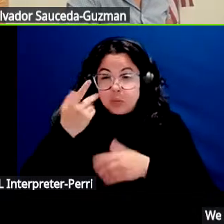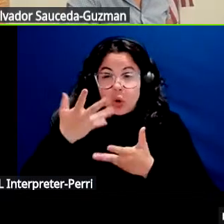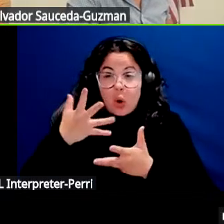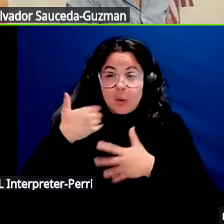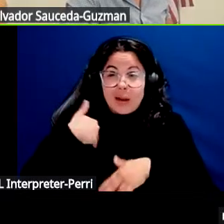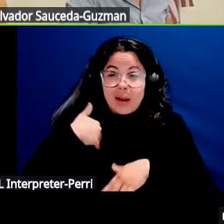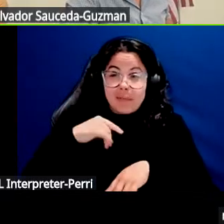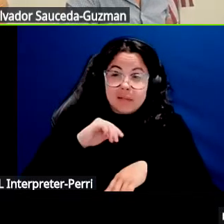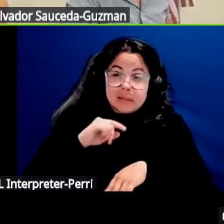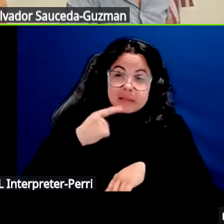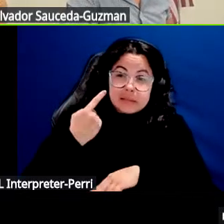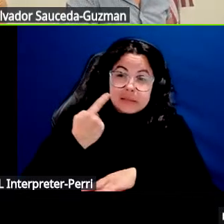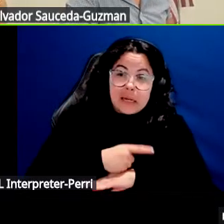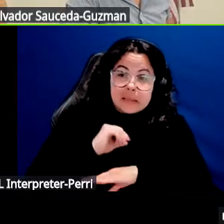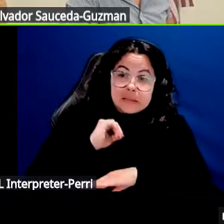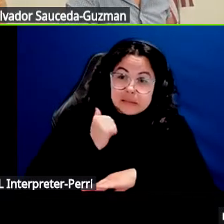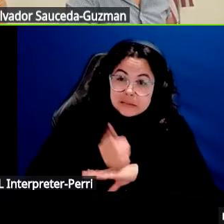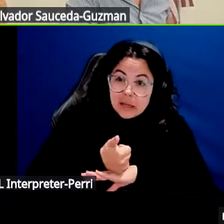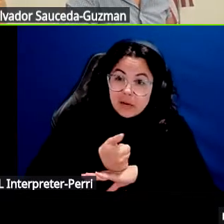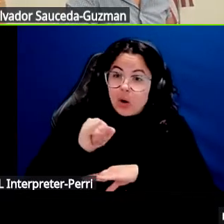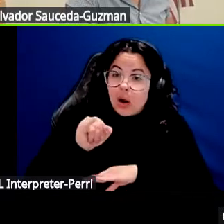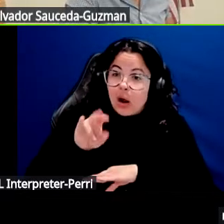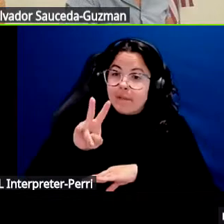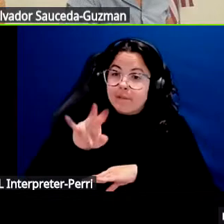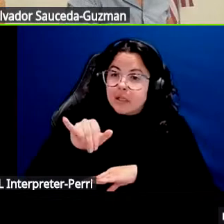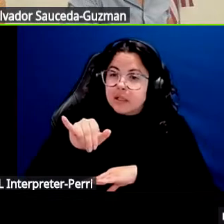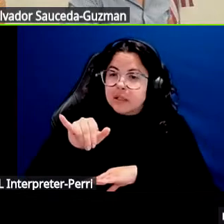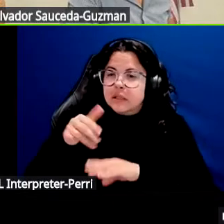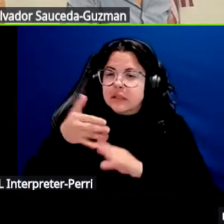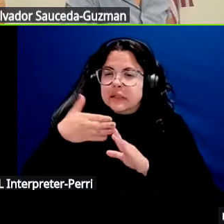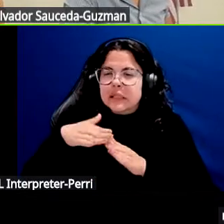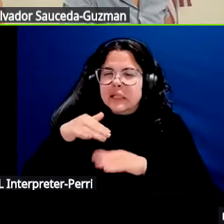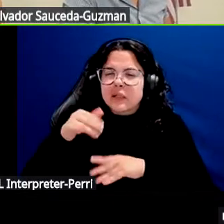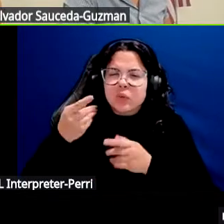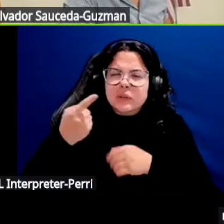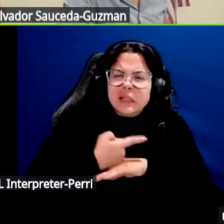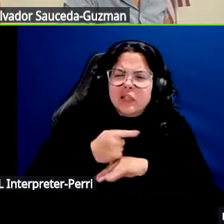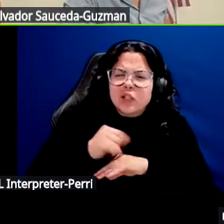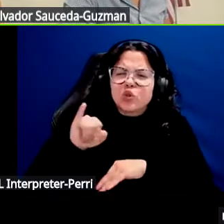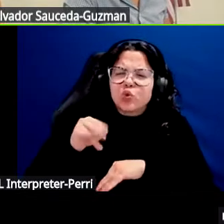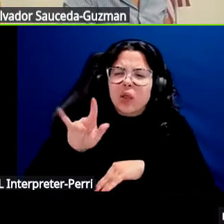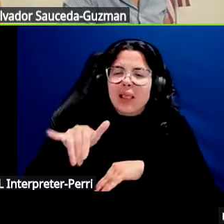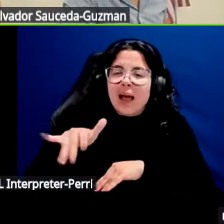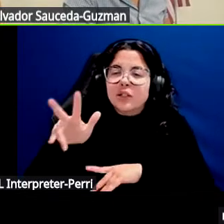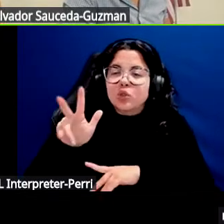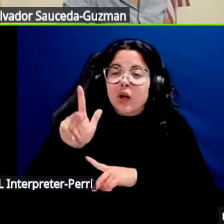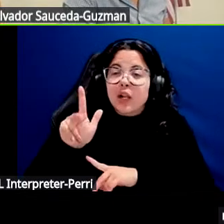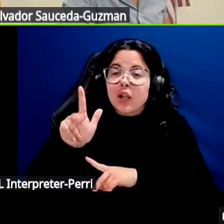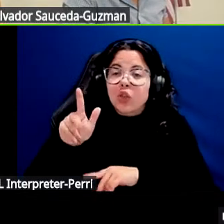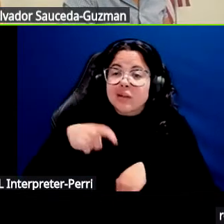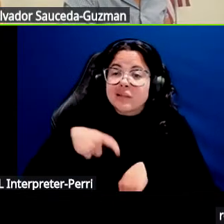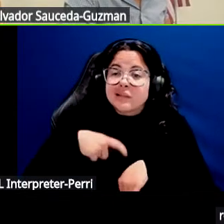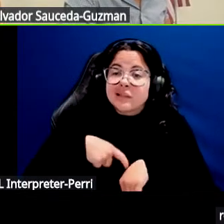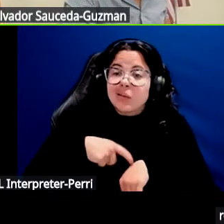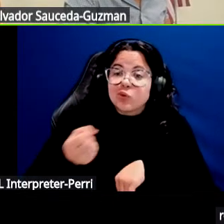Ivy City, Andy, remind me the date again? July 23rd. July 23rd at 12